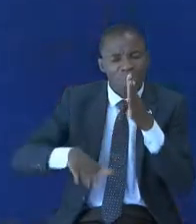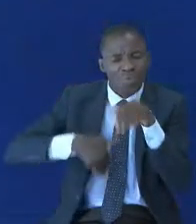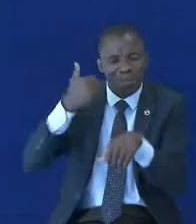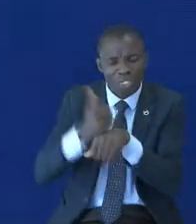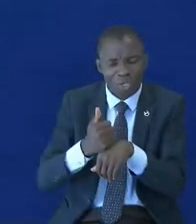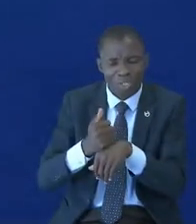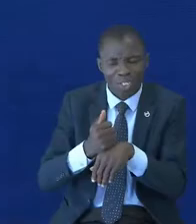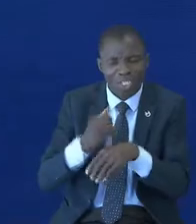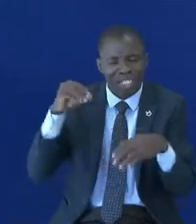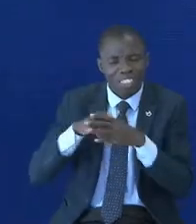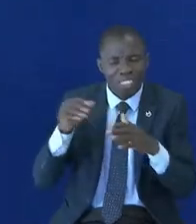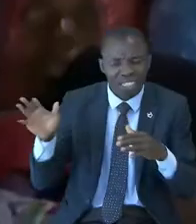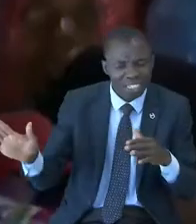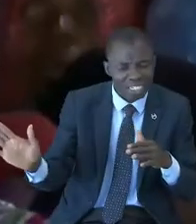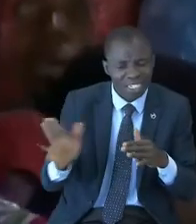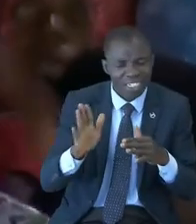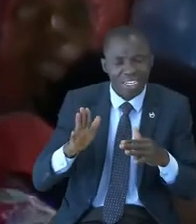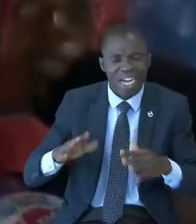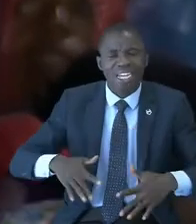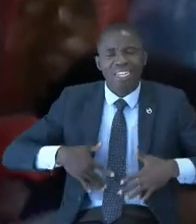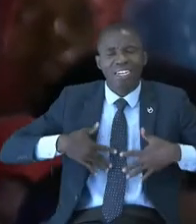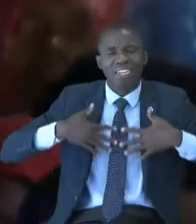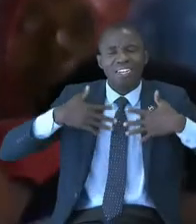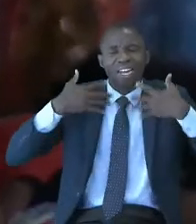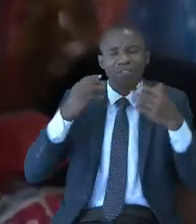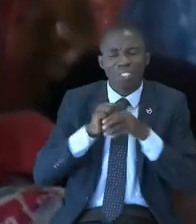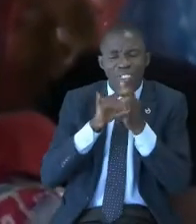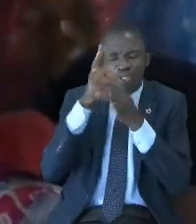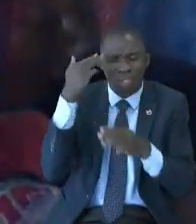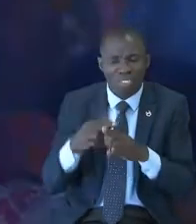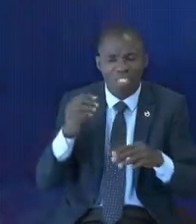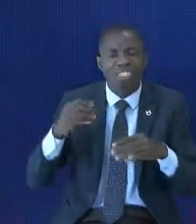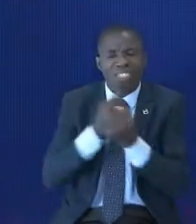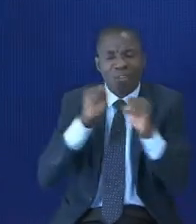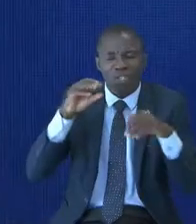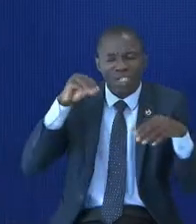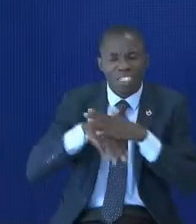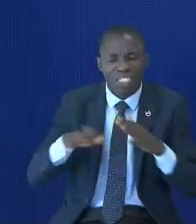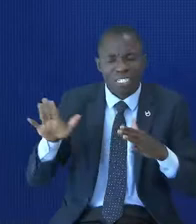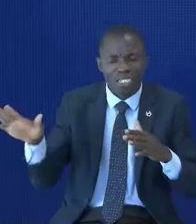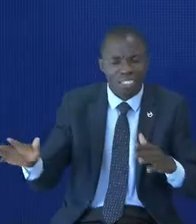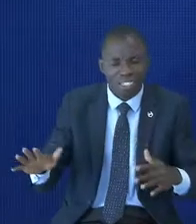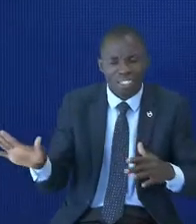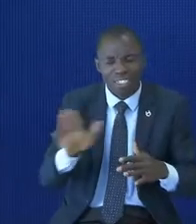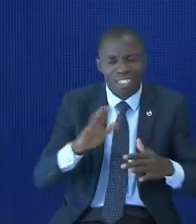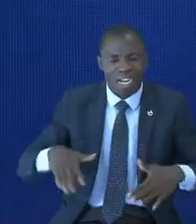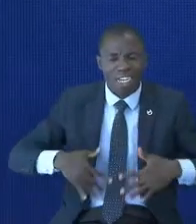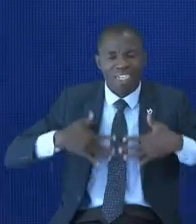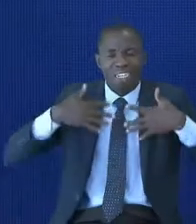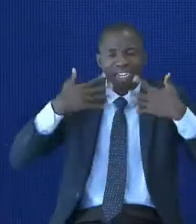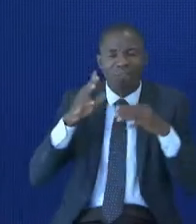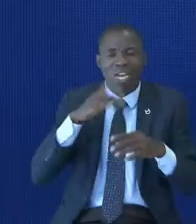Confirmation in their lives. Salvation in their lives. And the peace of God